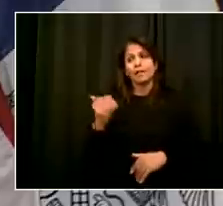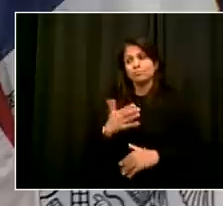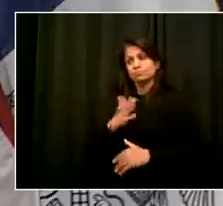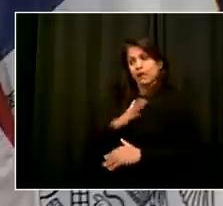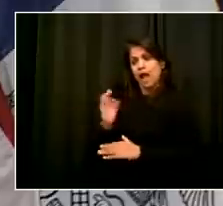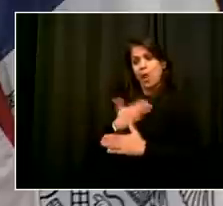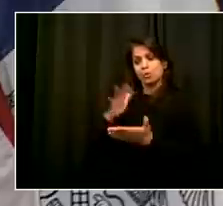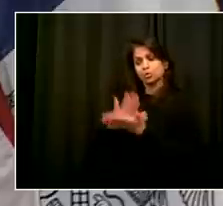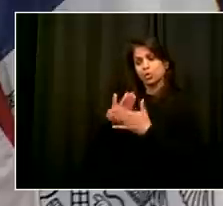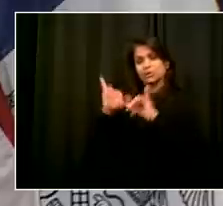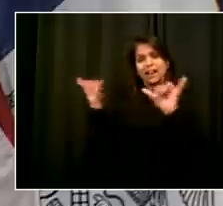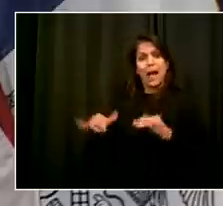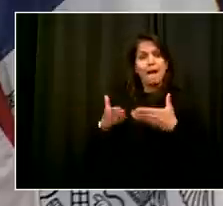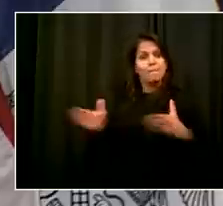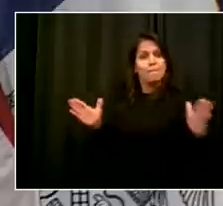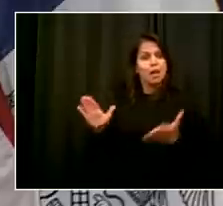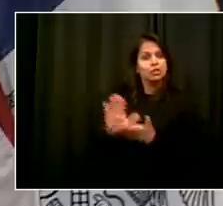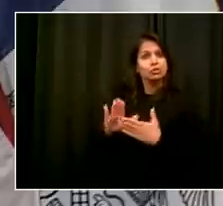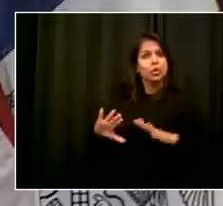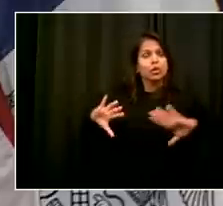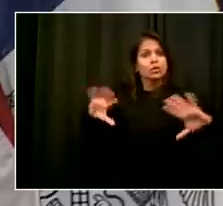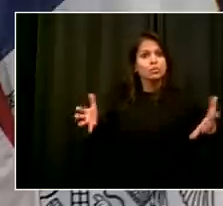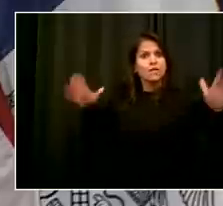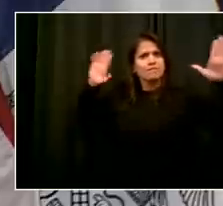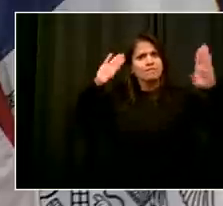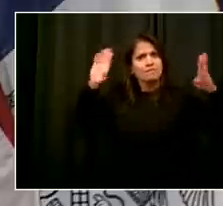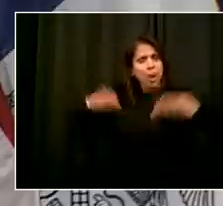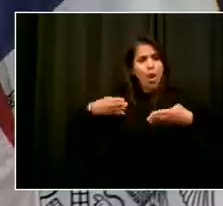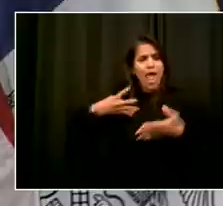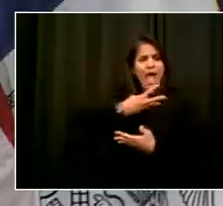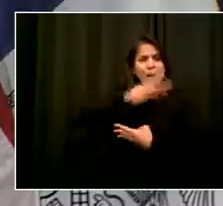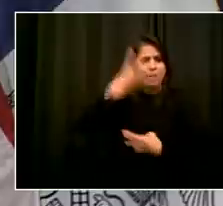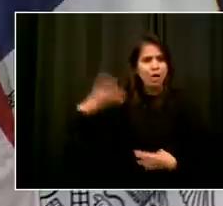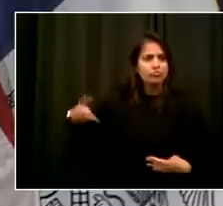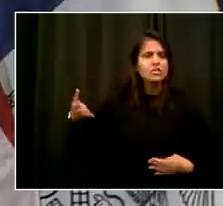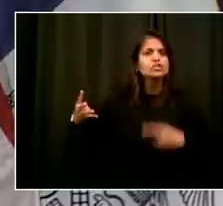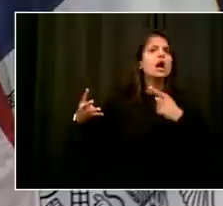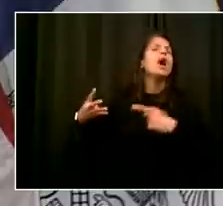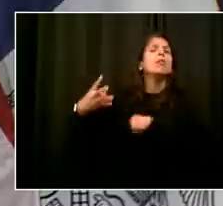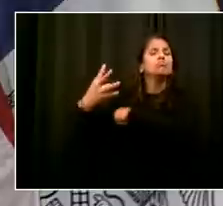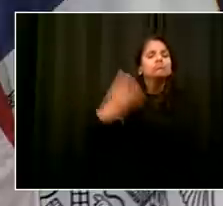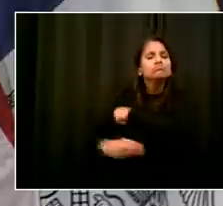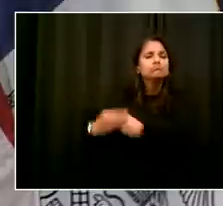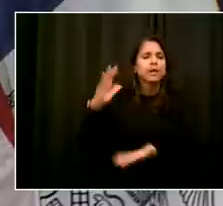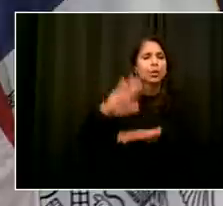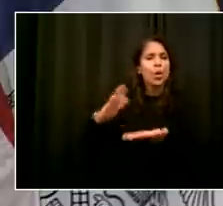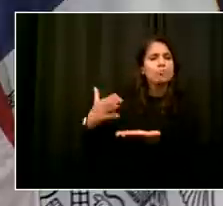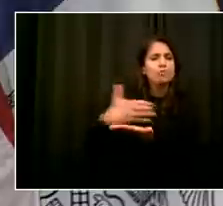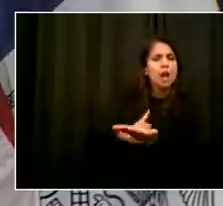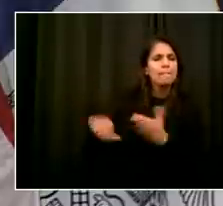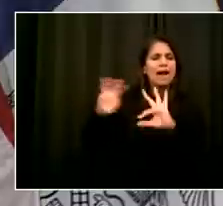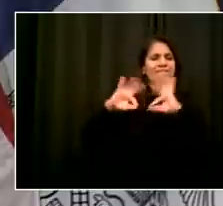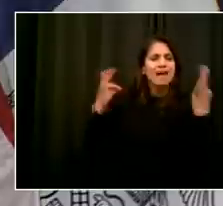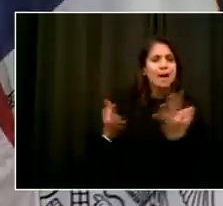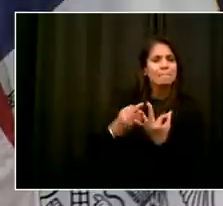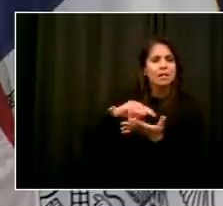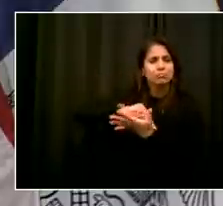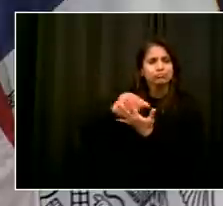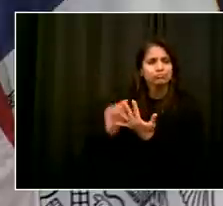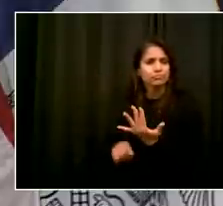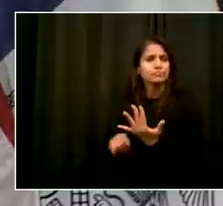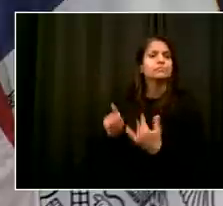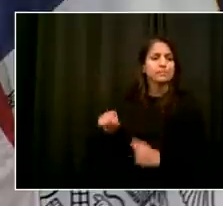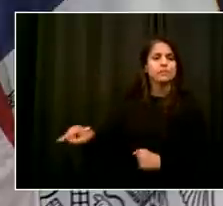housing. When we put the open opportunity out there for parents from the original surveys in the summer